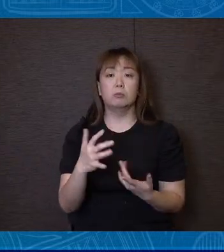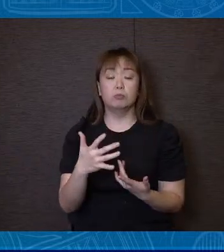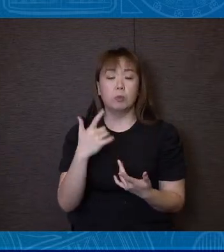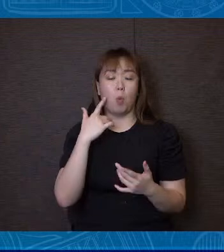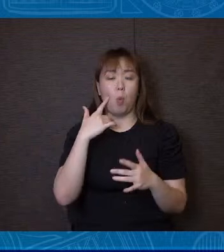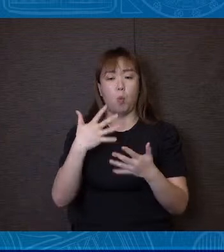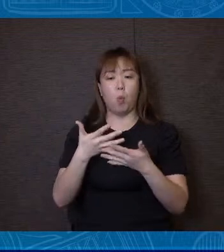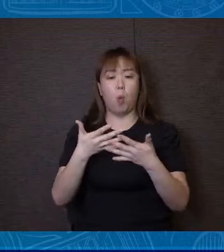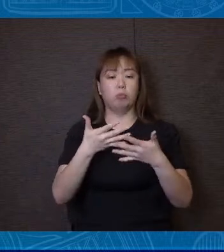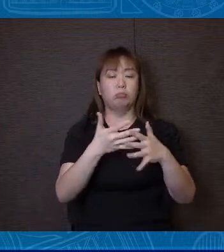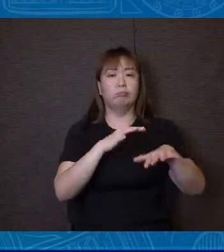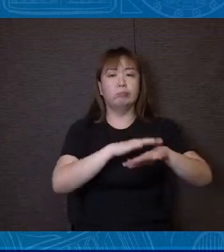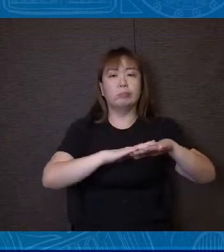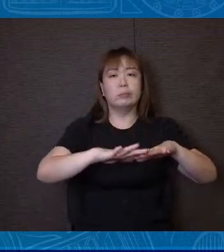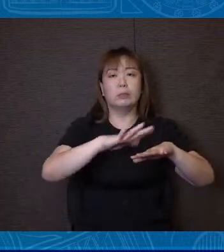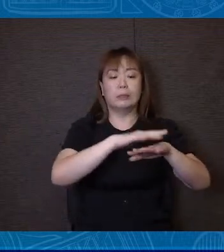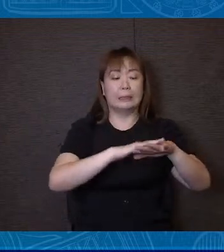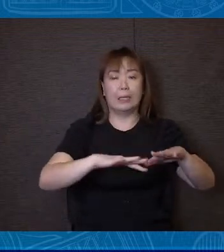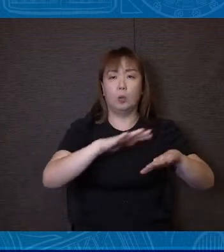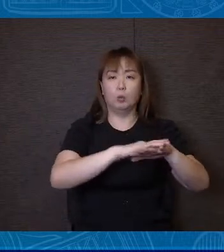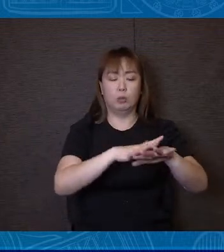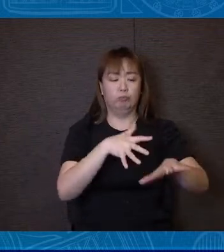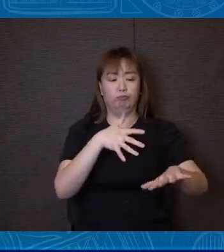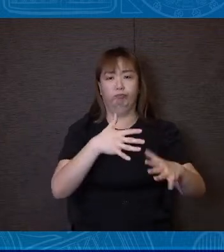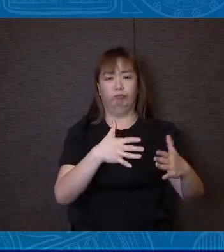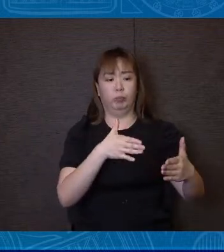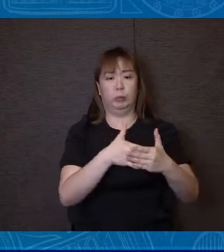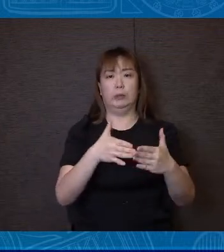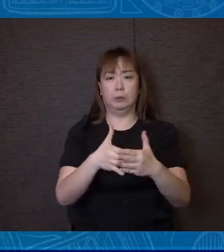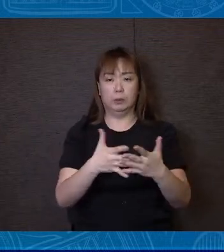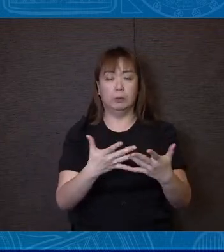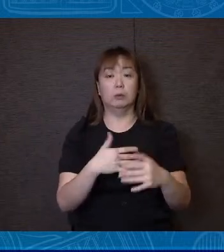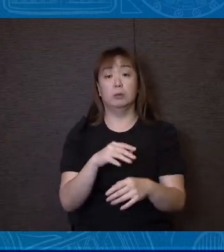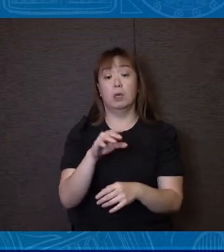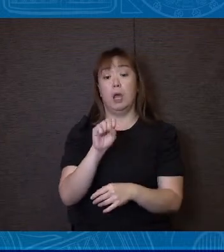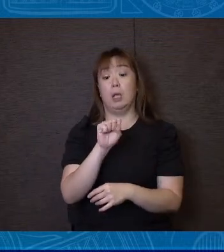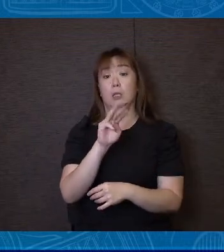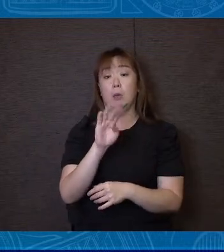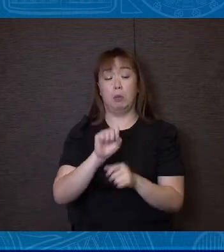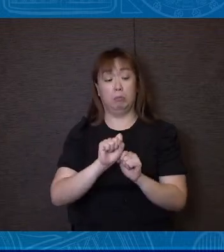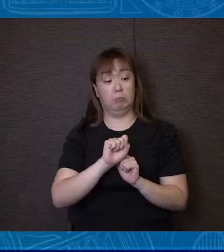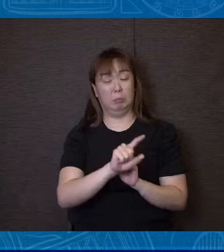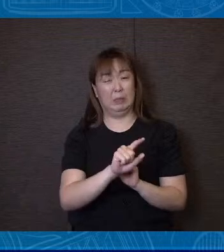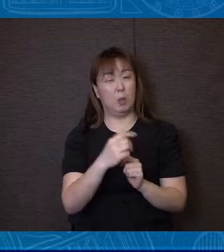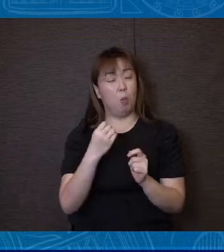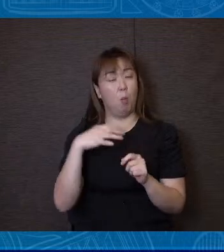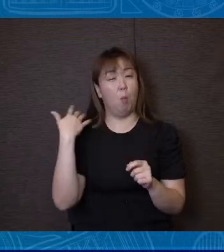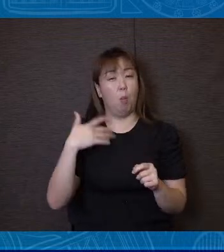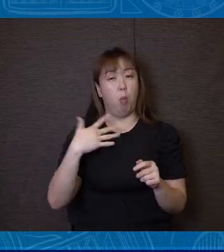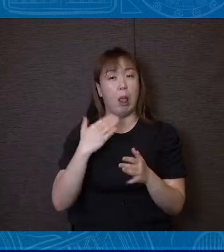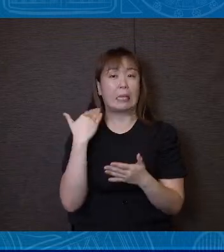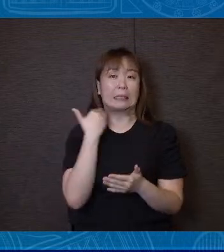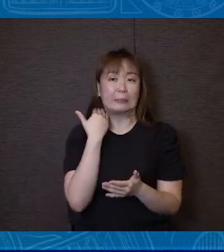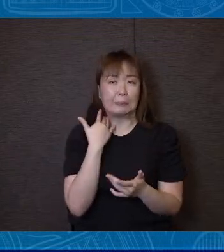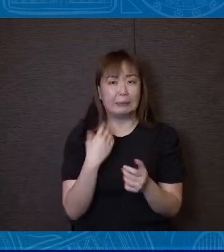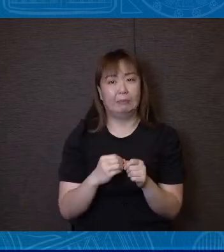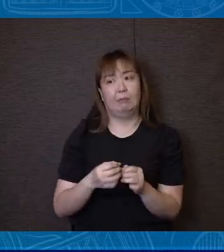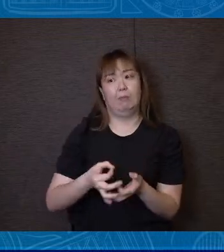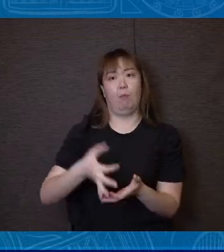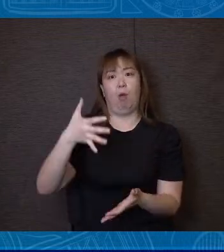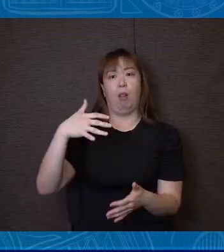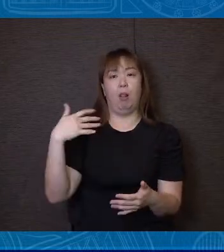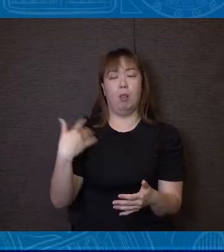network congestion. So when you send out an SMS, this is very costly. There's absolutely a cost every single time an SMS is sent.